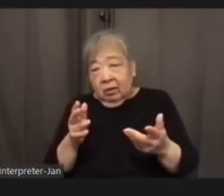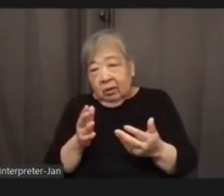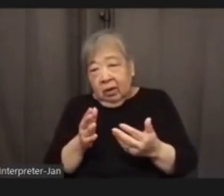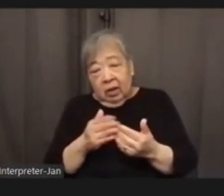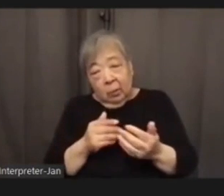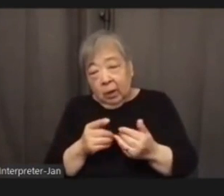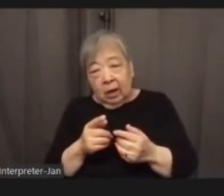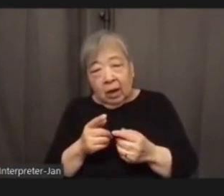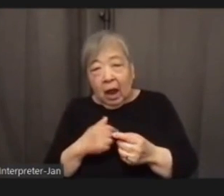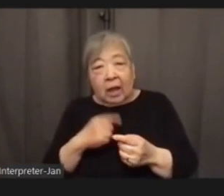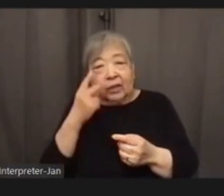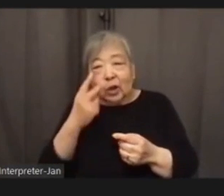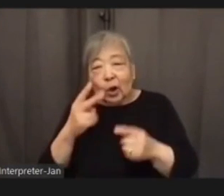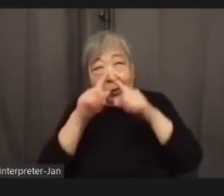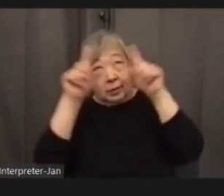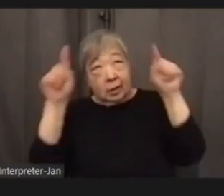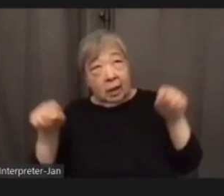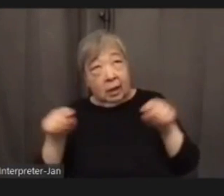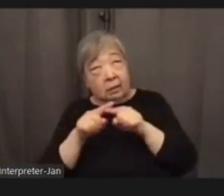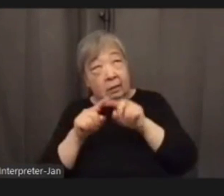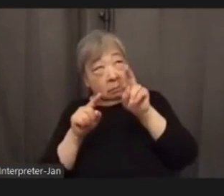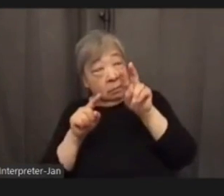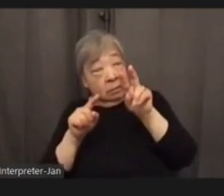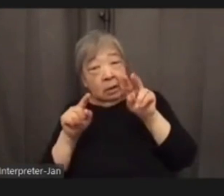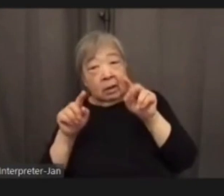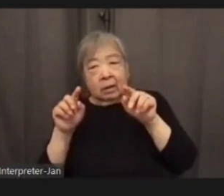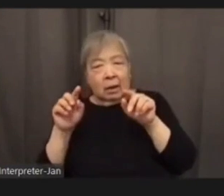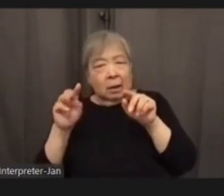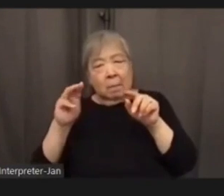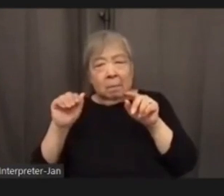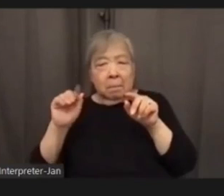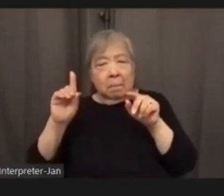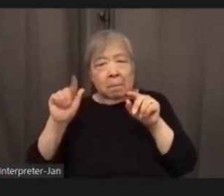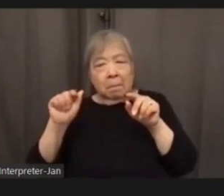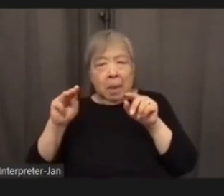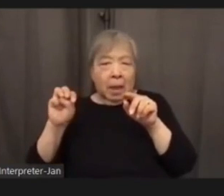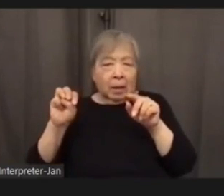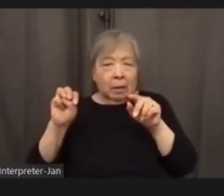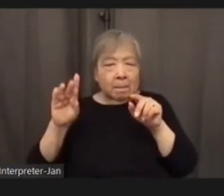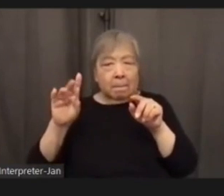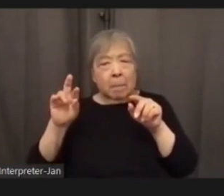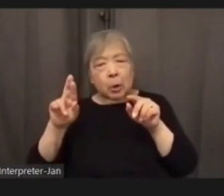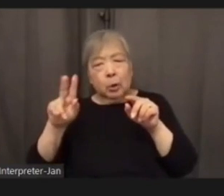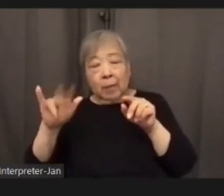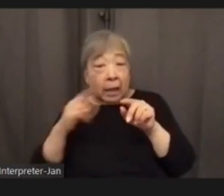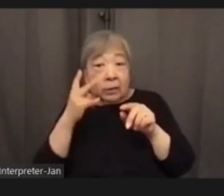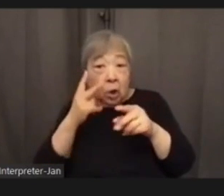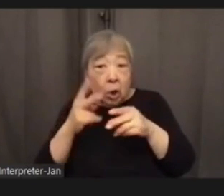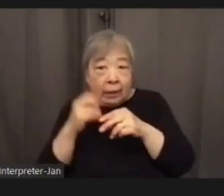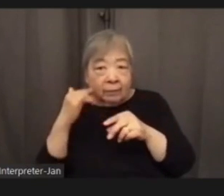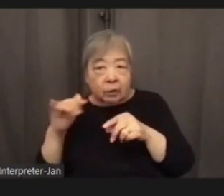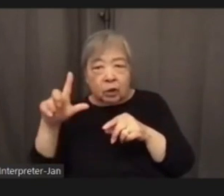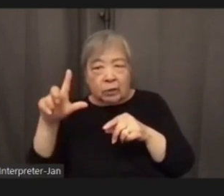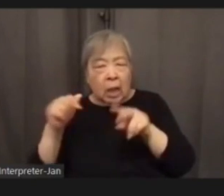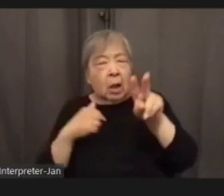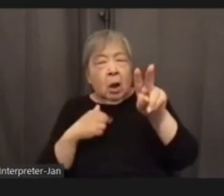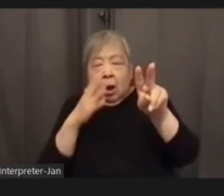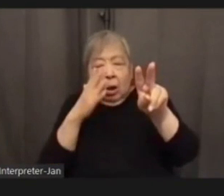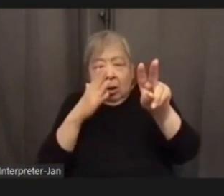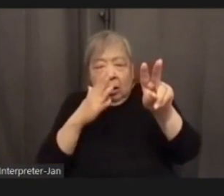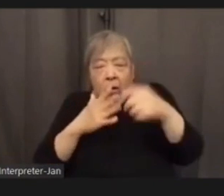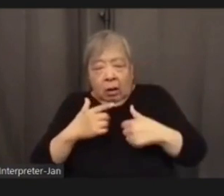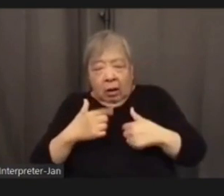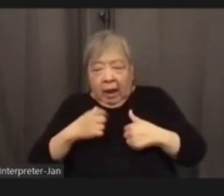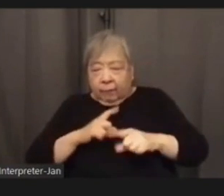this sign of Madame Butterfly playing in here in LA, and I said, oh my God, I have to make a response to